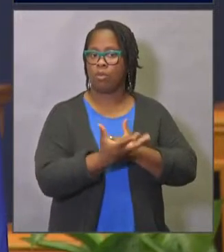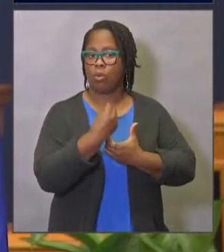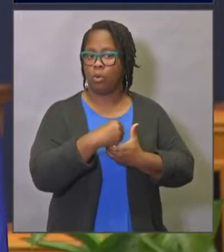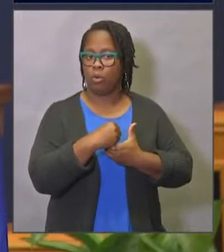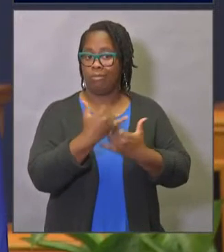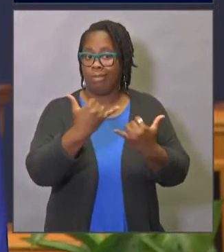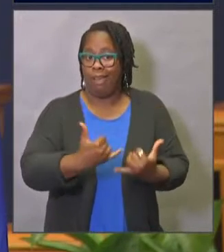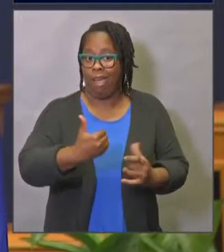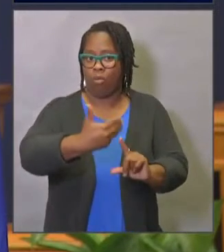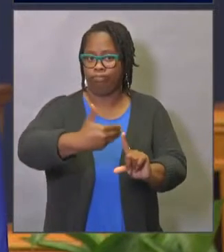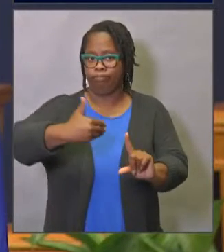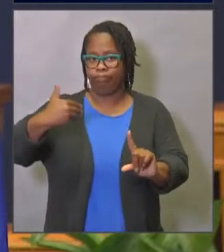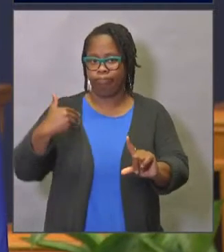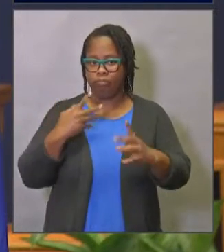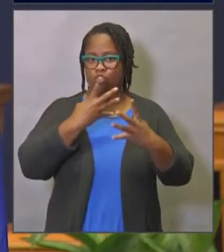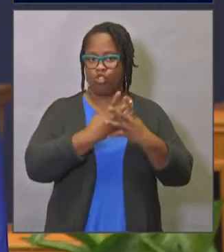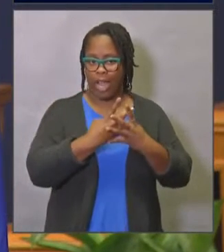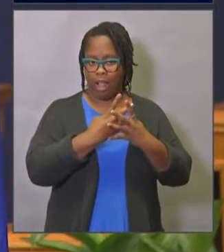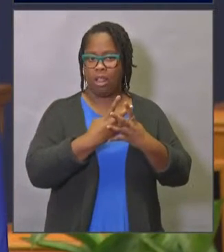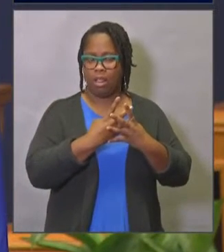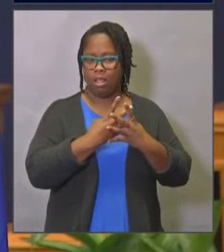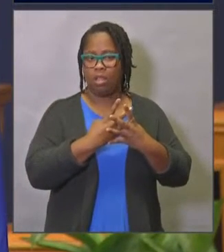some point in the jail facilities.